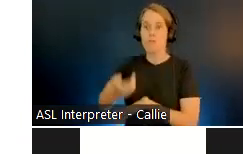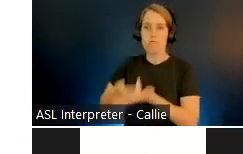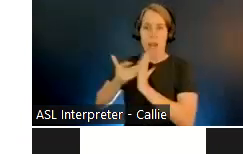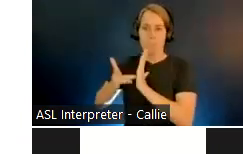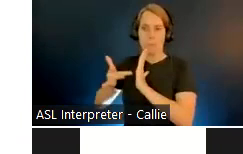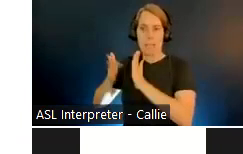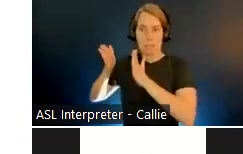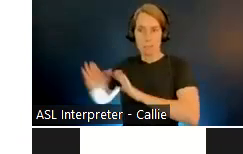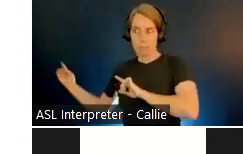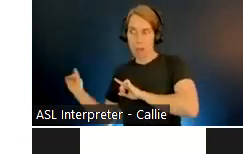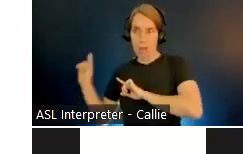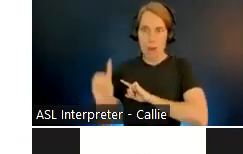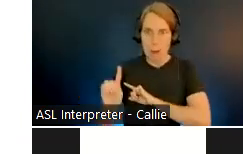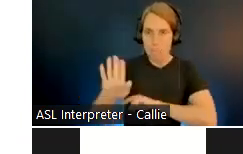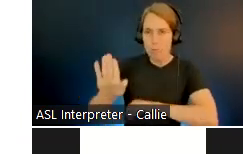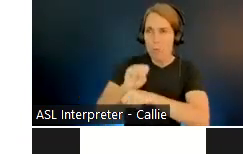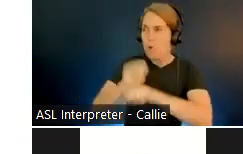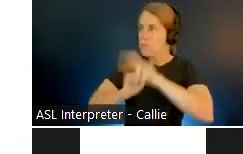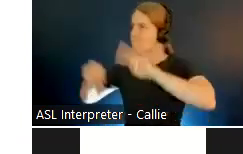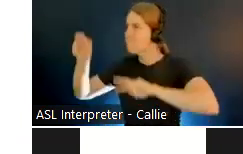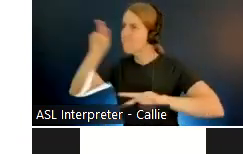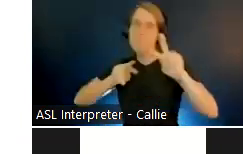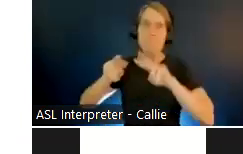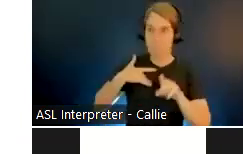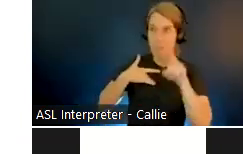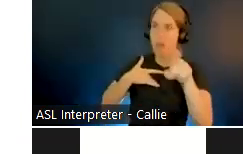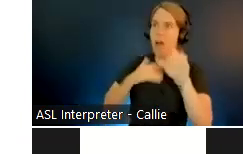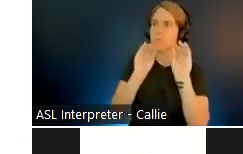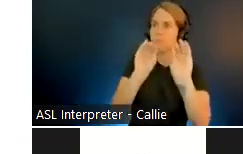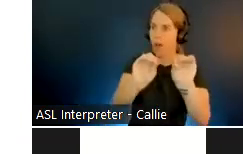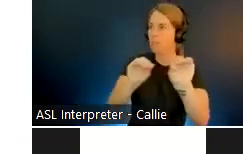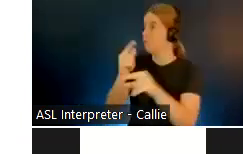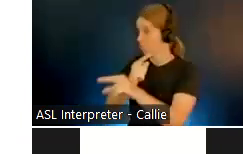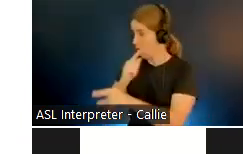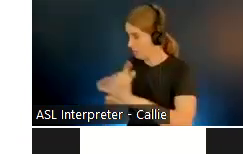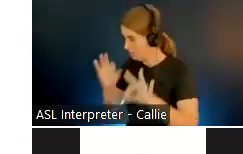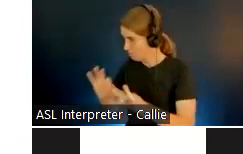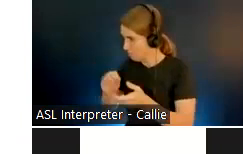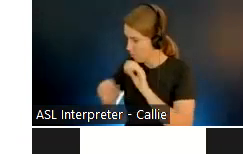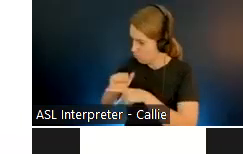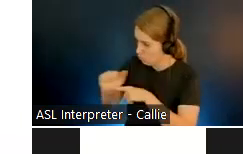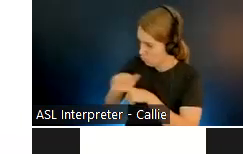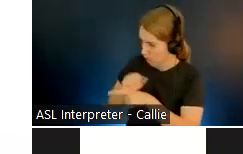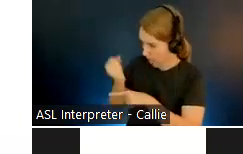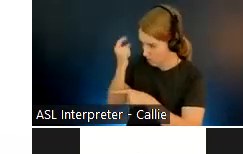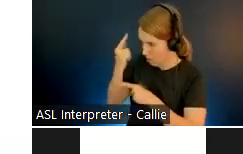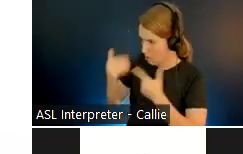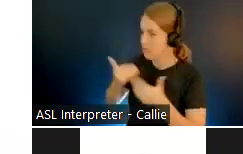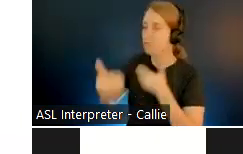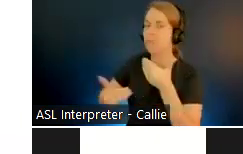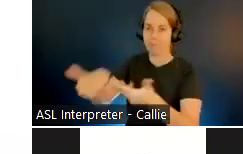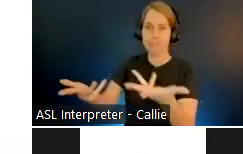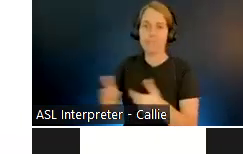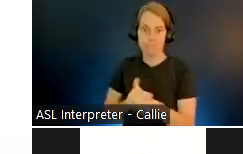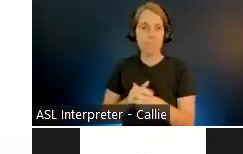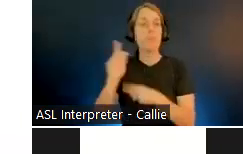it. Orientation and mobility services for individuals who are blind is another important service for people